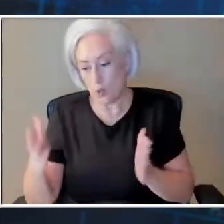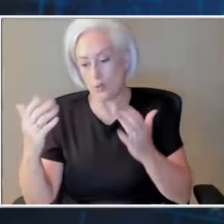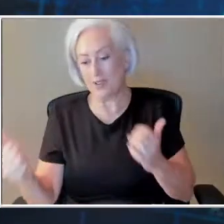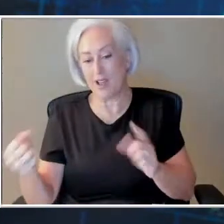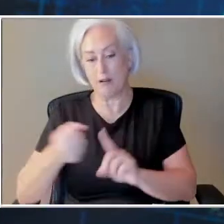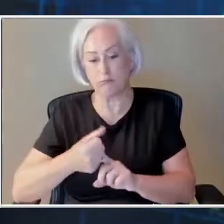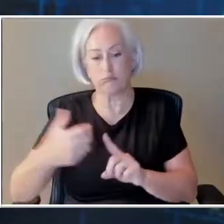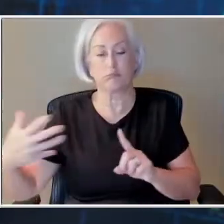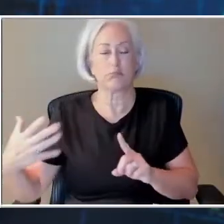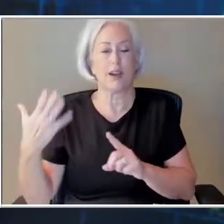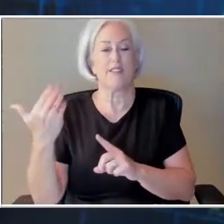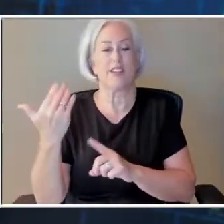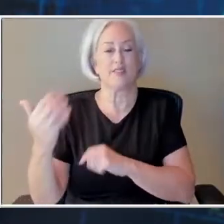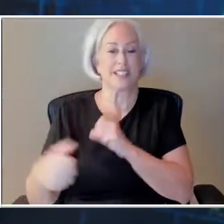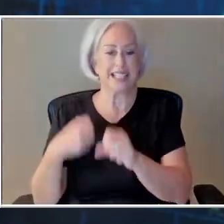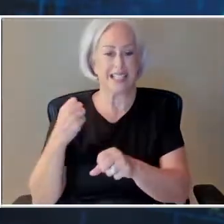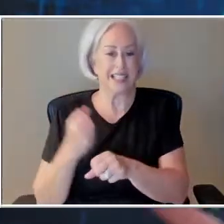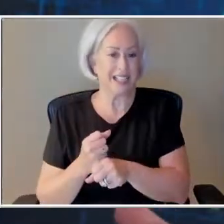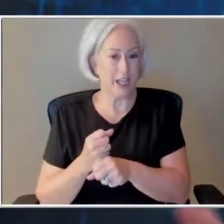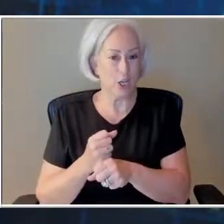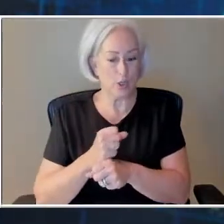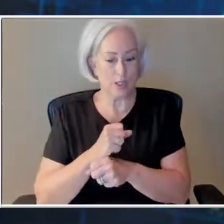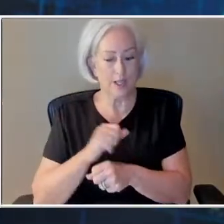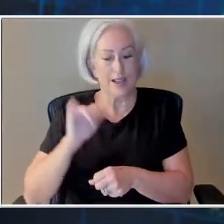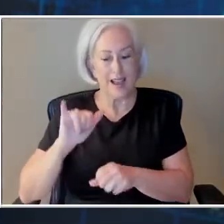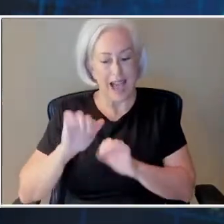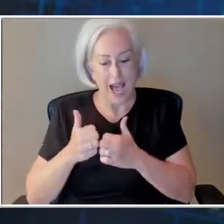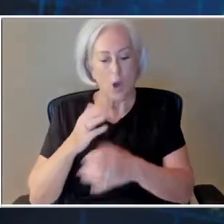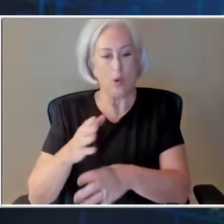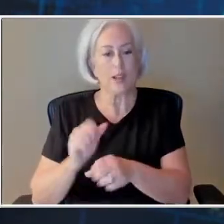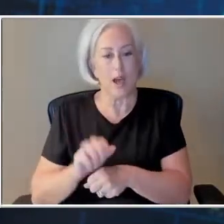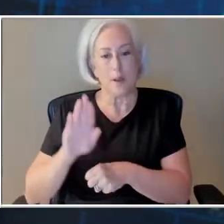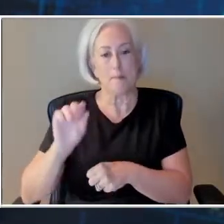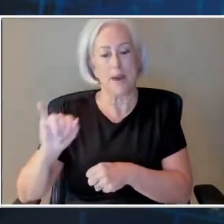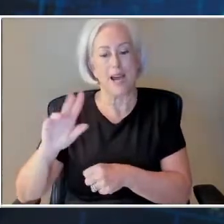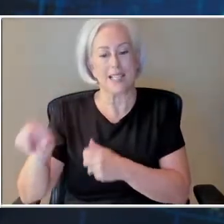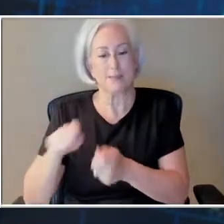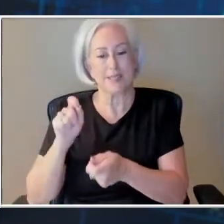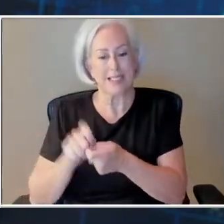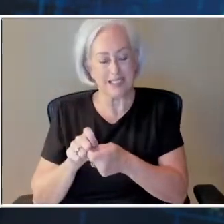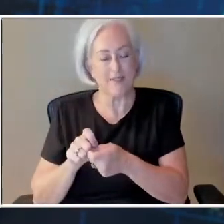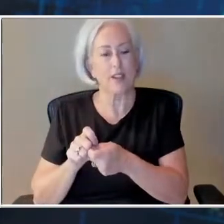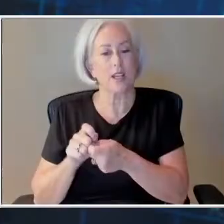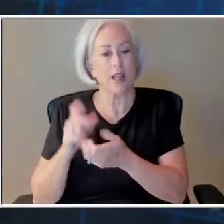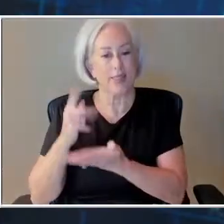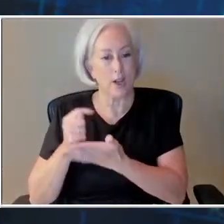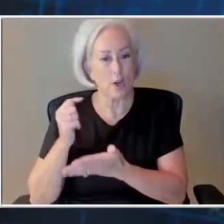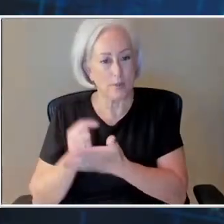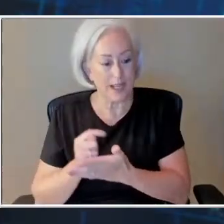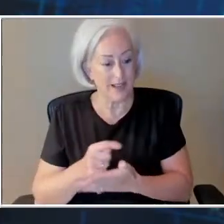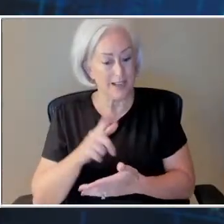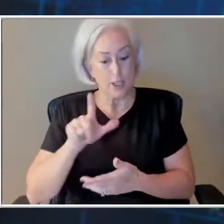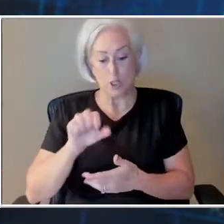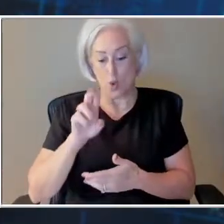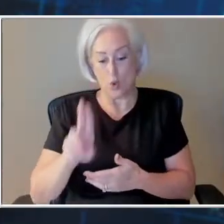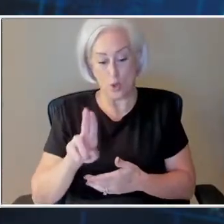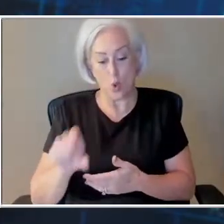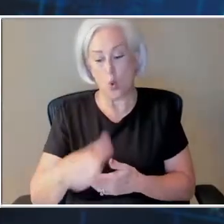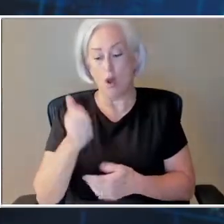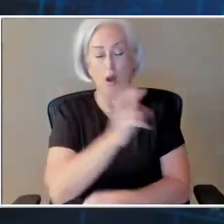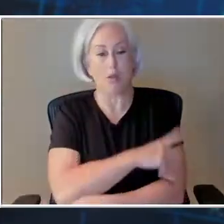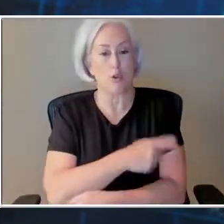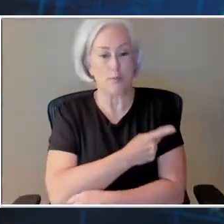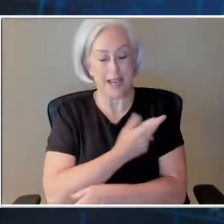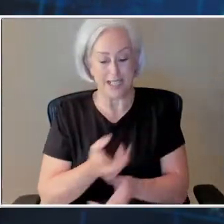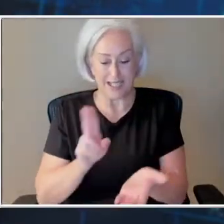more CAR T cells and bispecific. So patients like Lou helped us a lot to get into enroll in clinical trials. They helped to